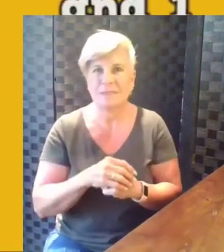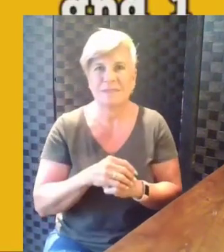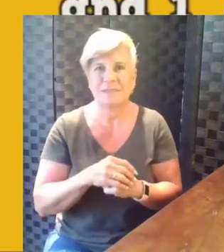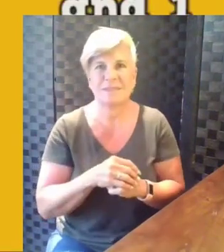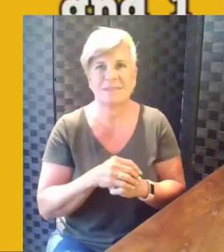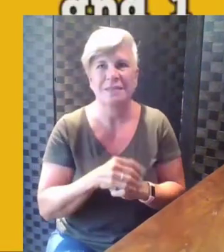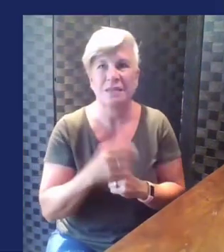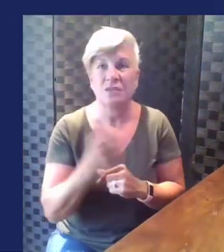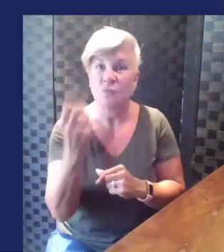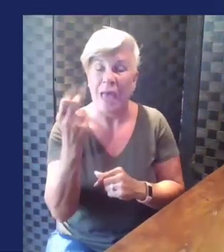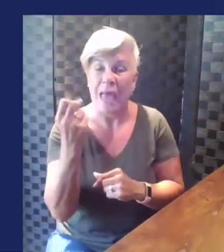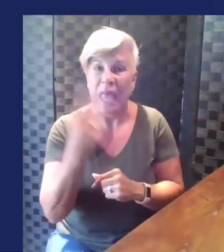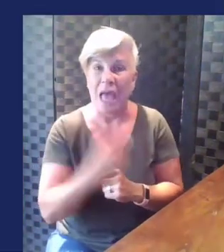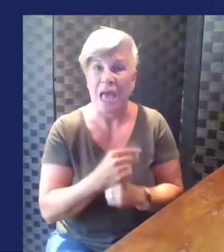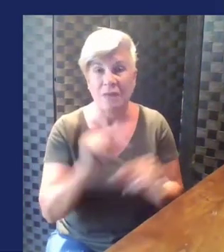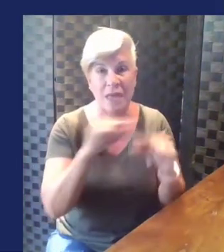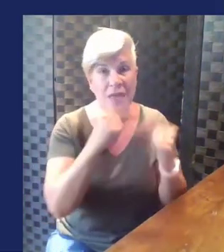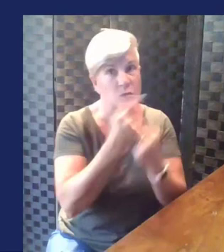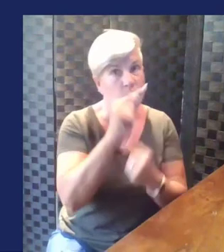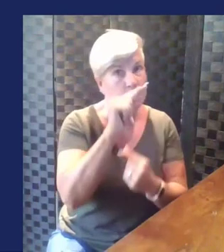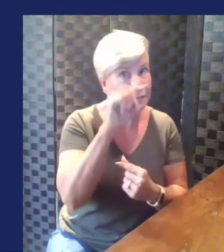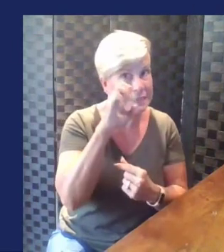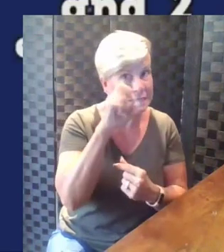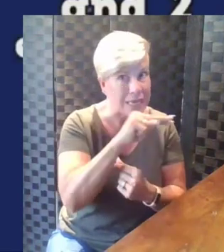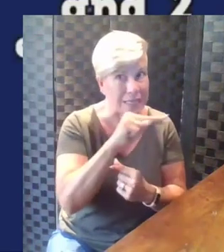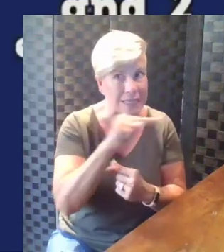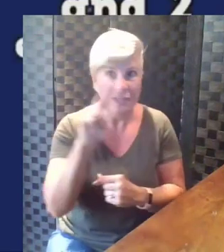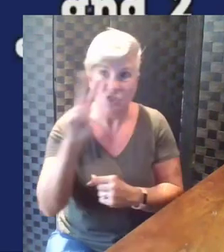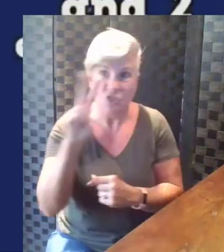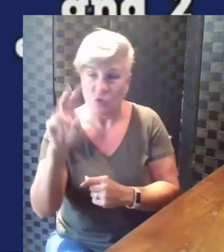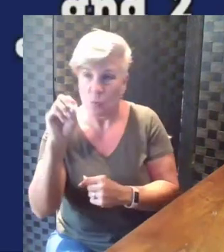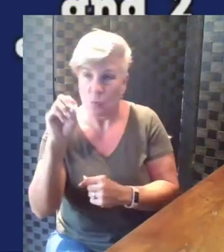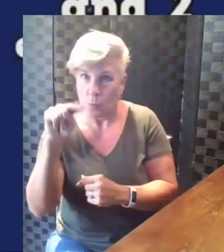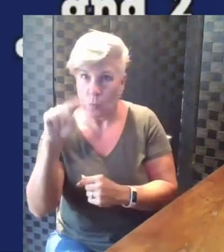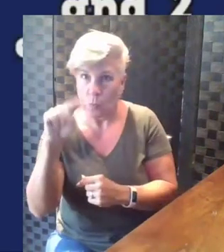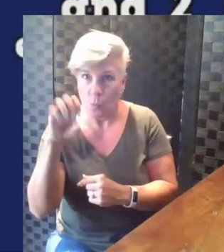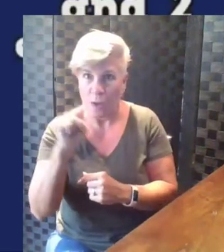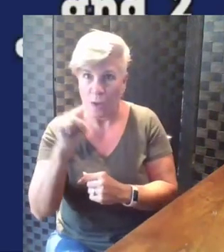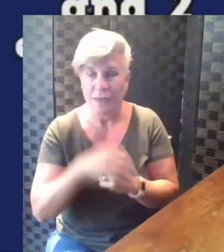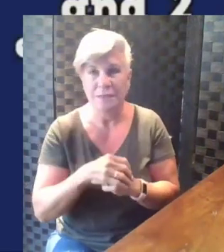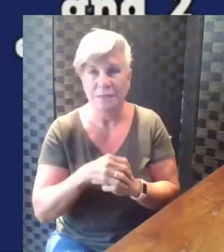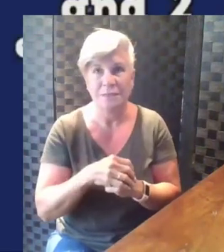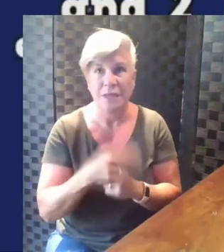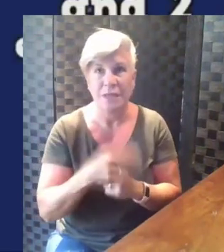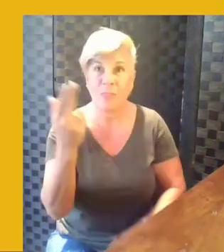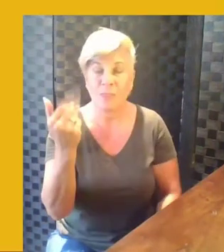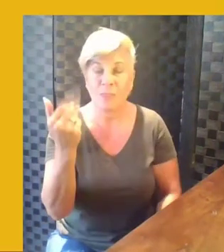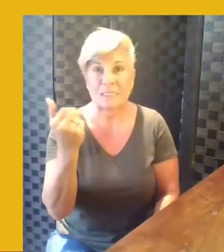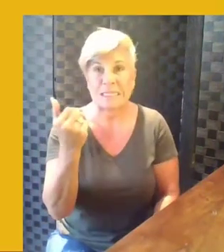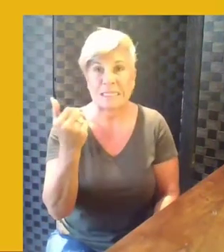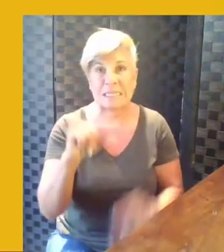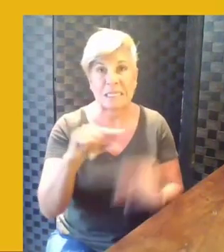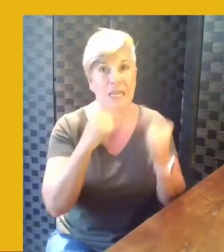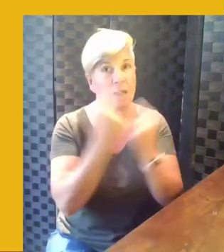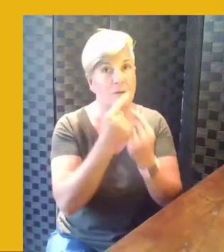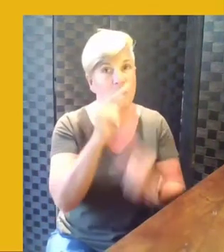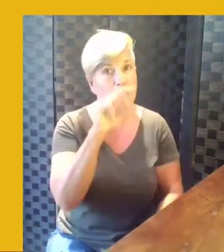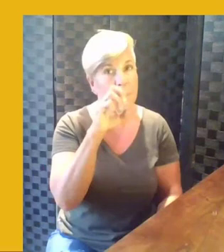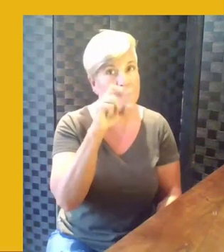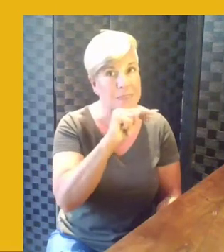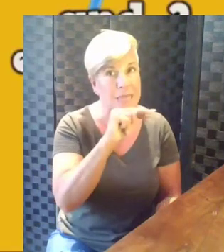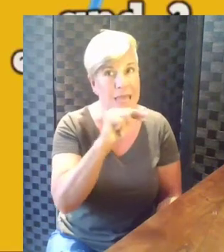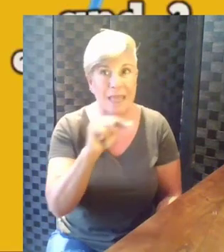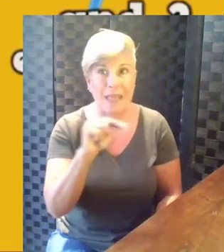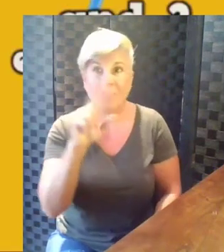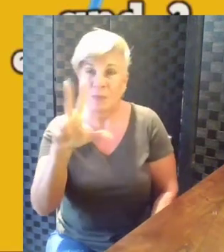extra 1. 12 is a group of 10 and 2 extra ones. 13 is a